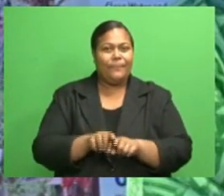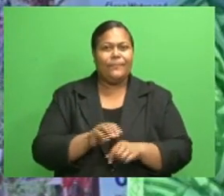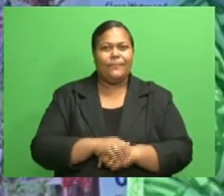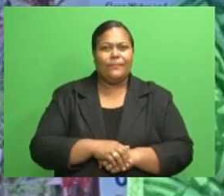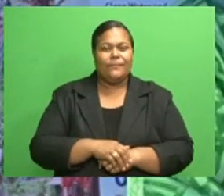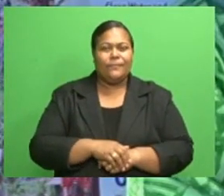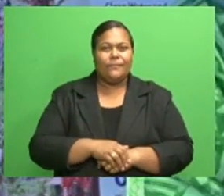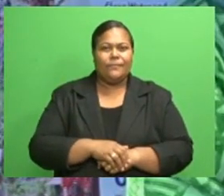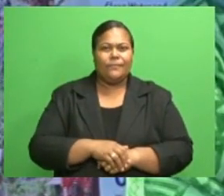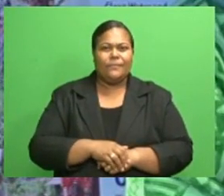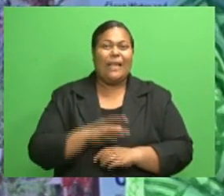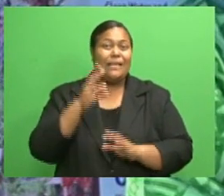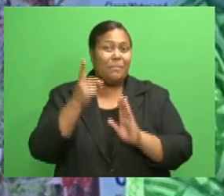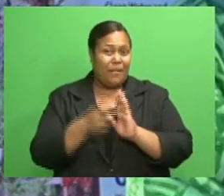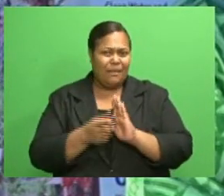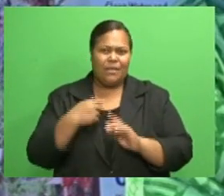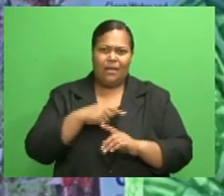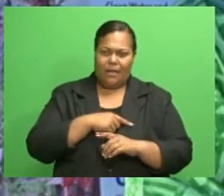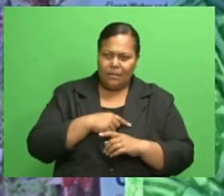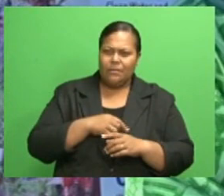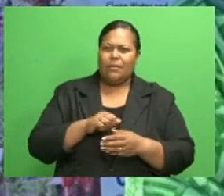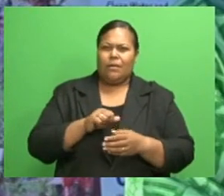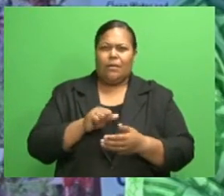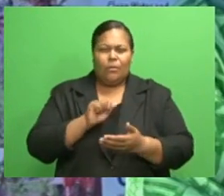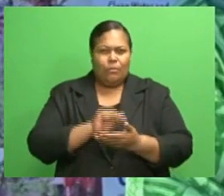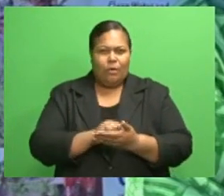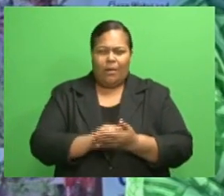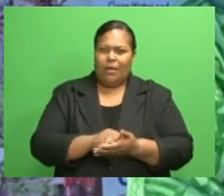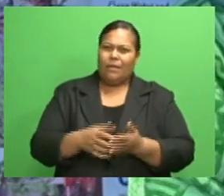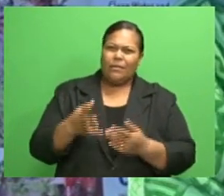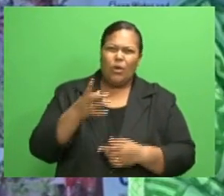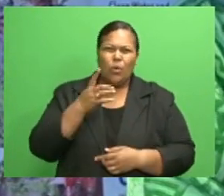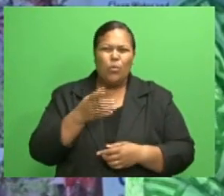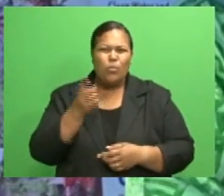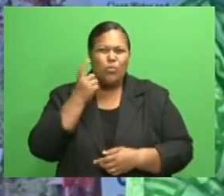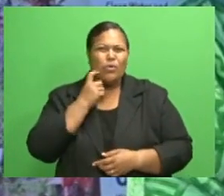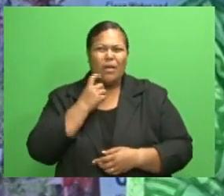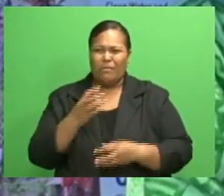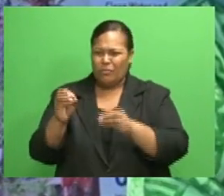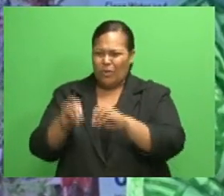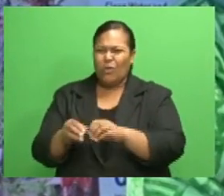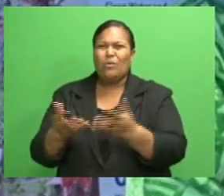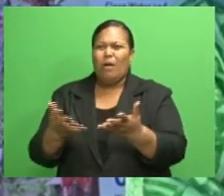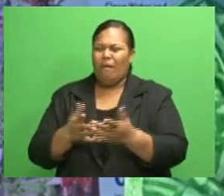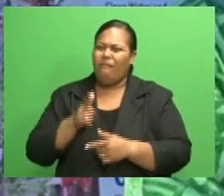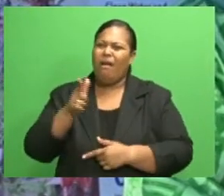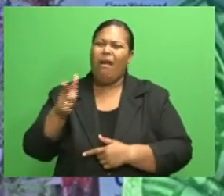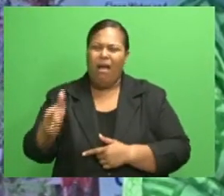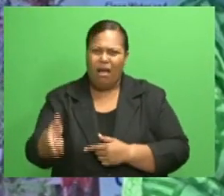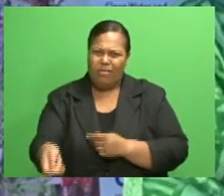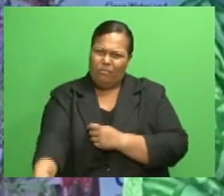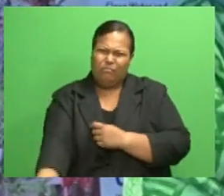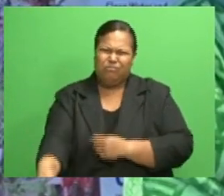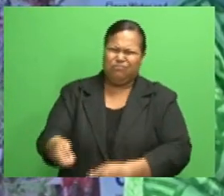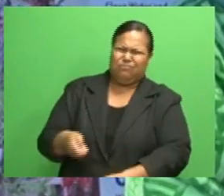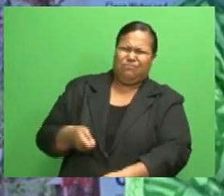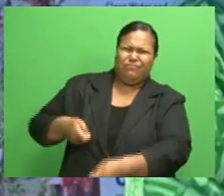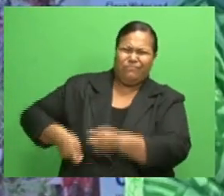all consuming exercise of trudging water from source to home is borne by women and